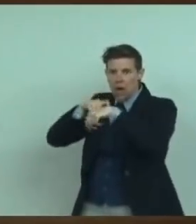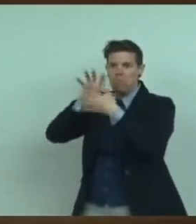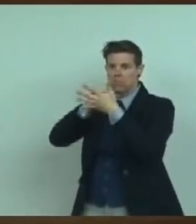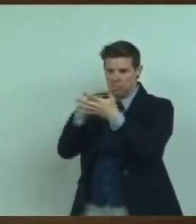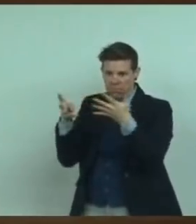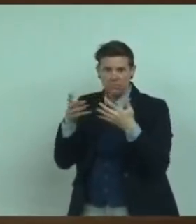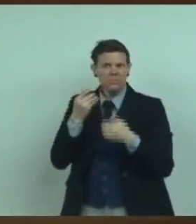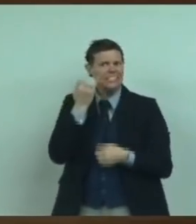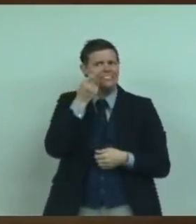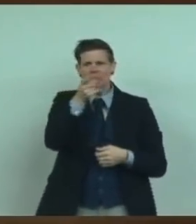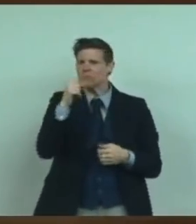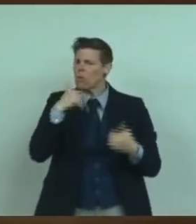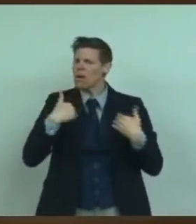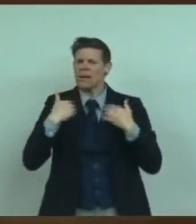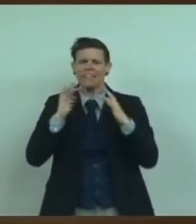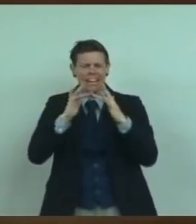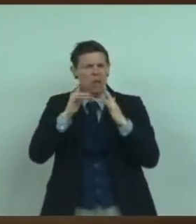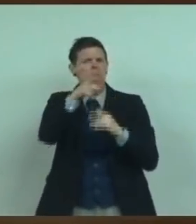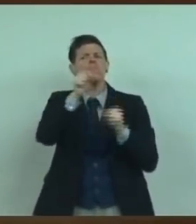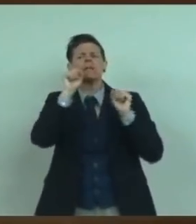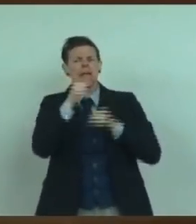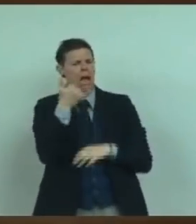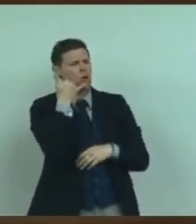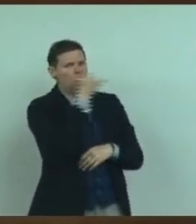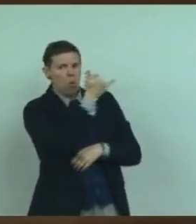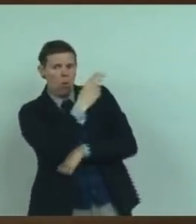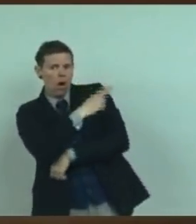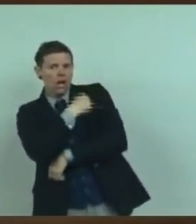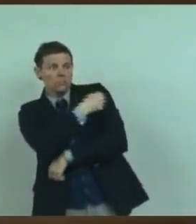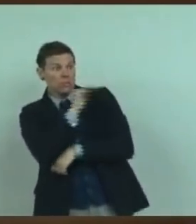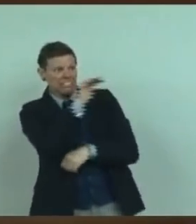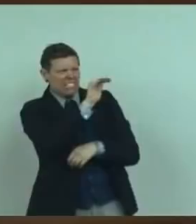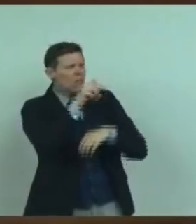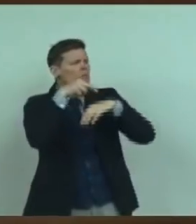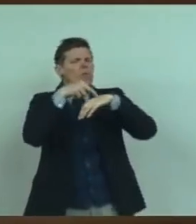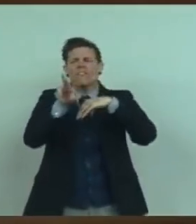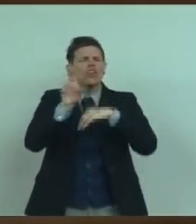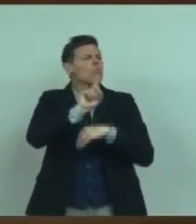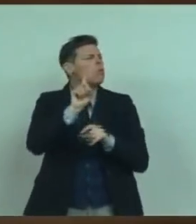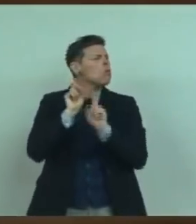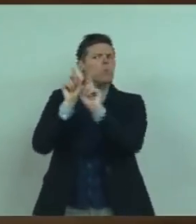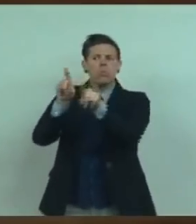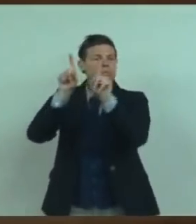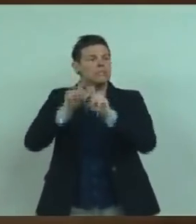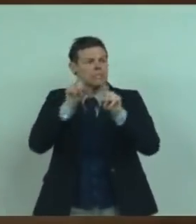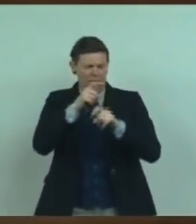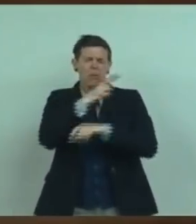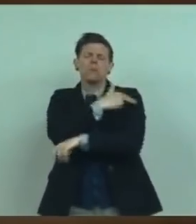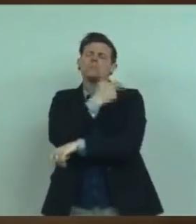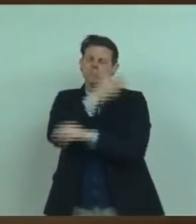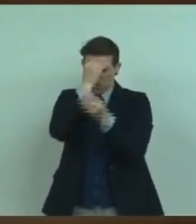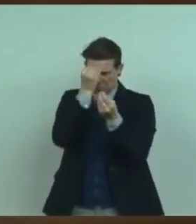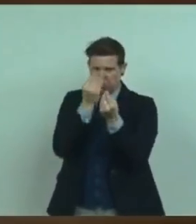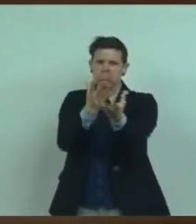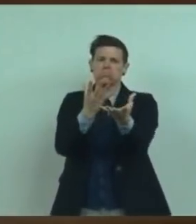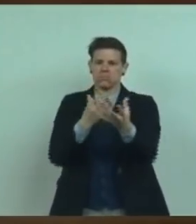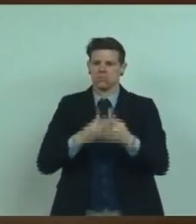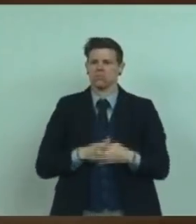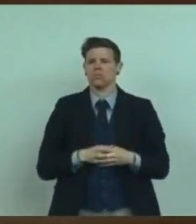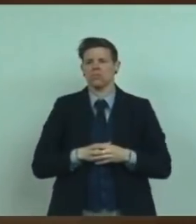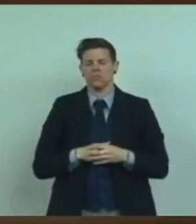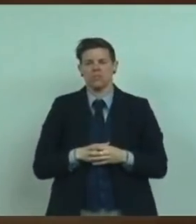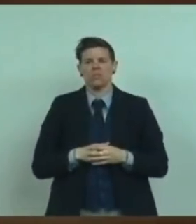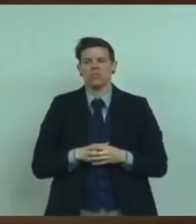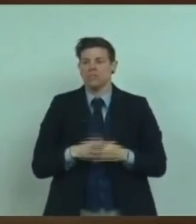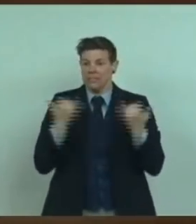is available in your location. In addition to the 44 sites that are open today, the Department of Health meets every